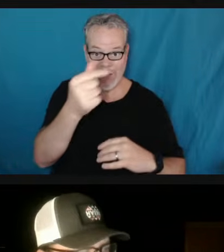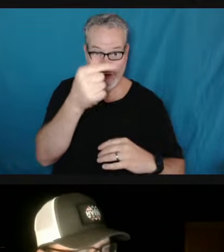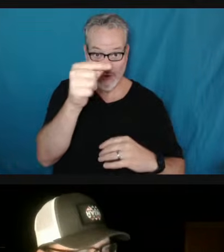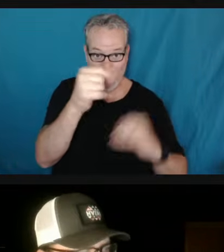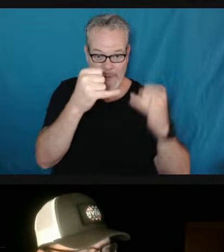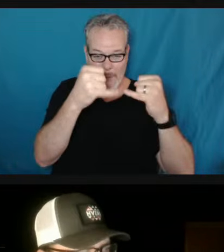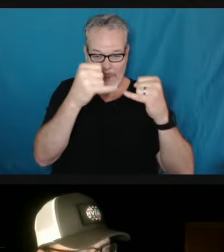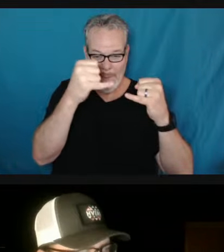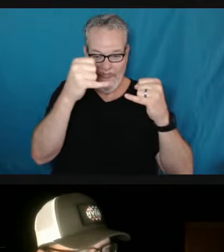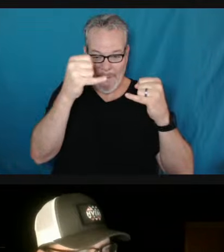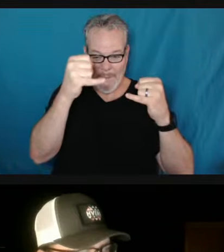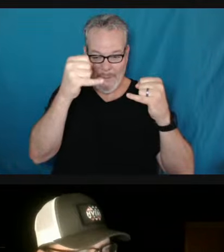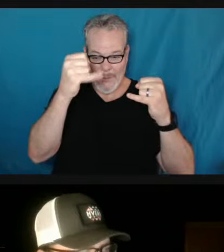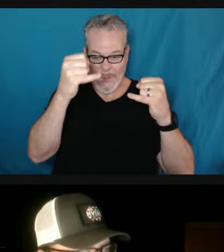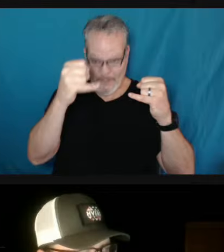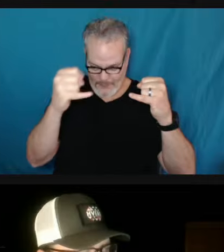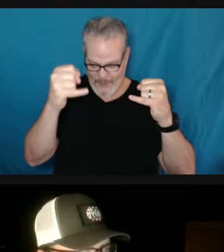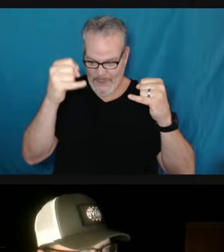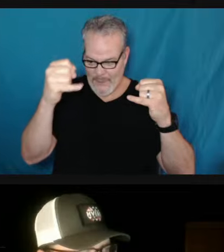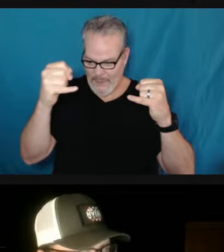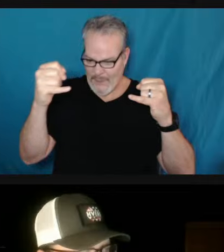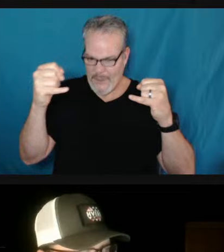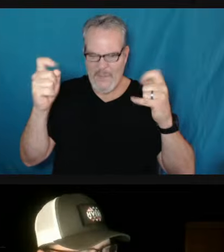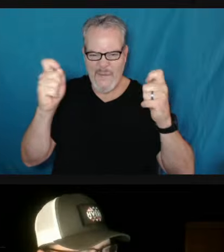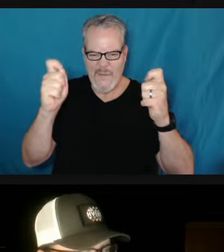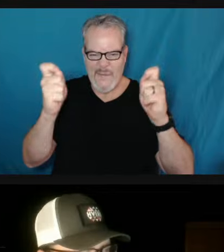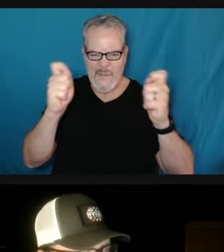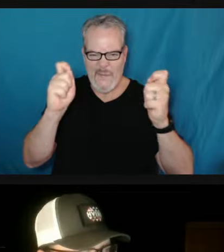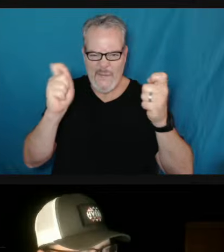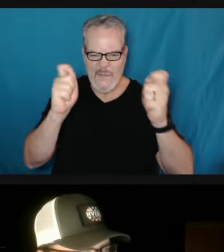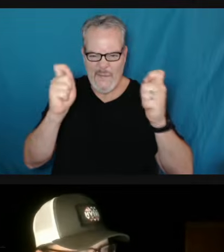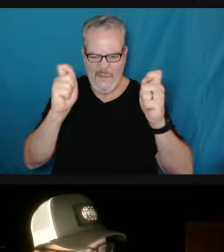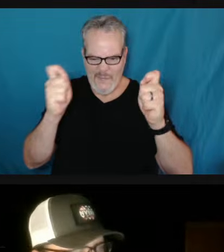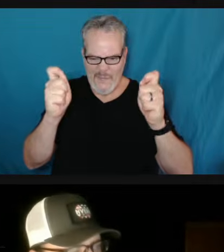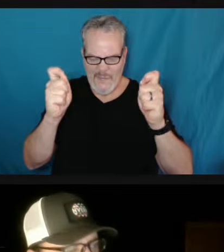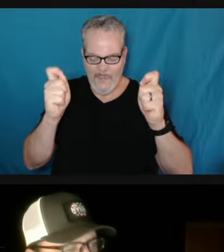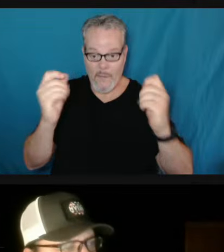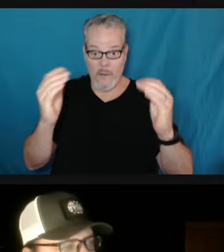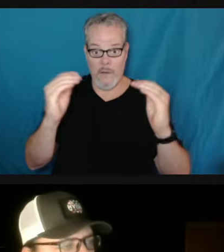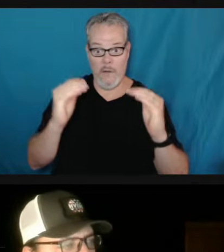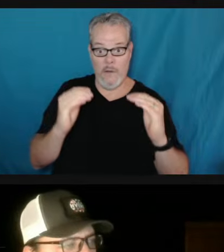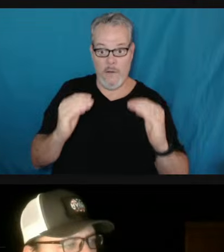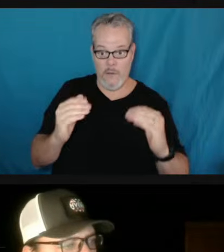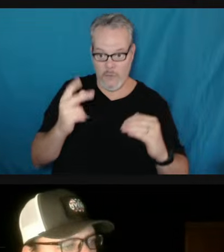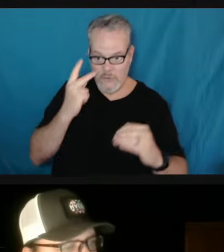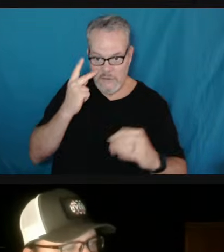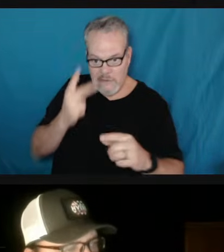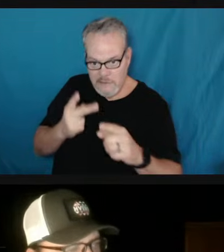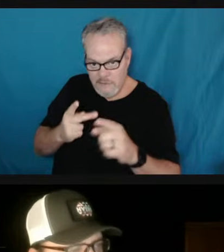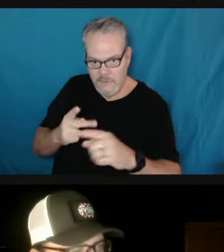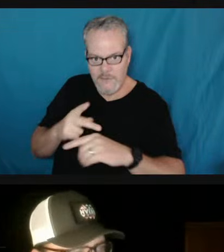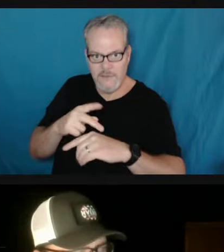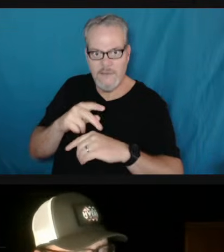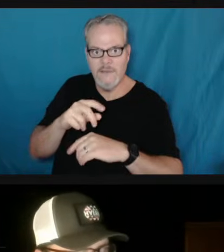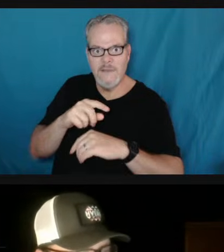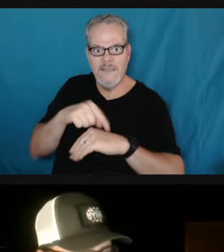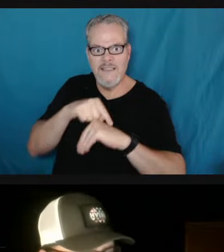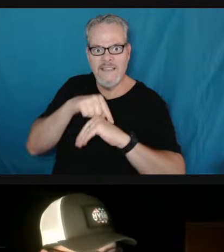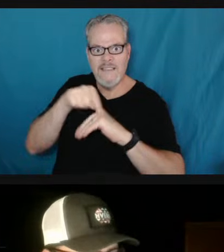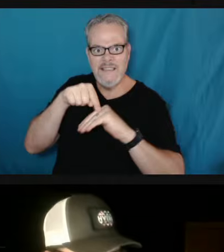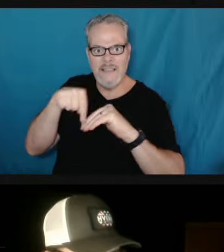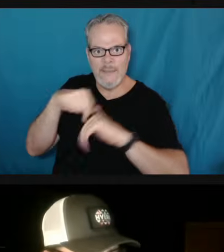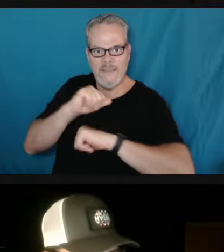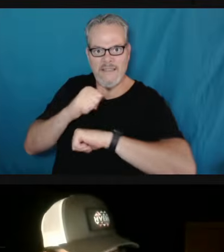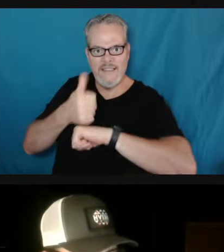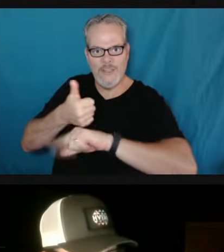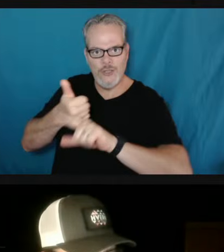deviations there and there. And the summit station showing inflation with